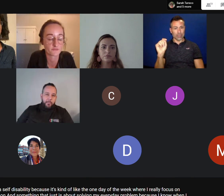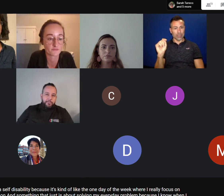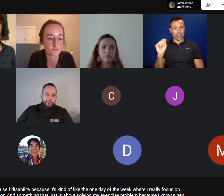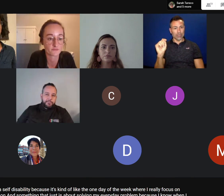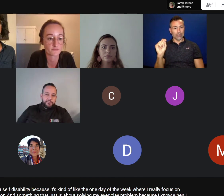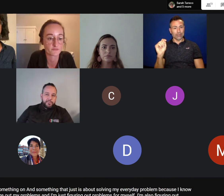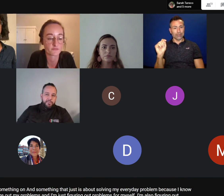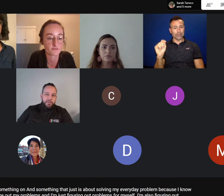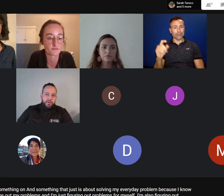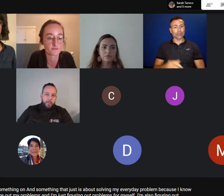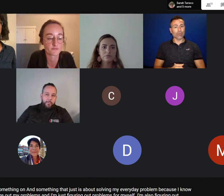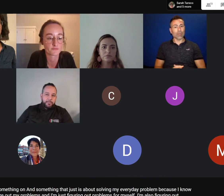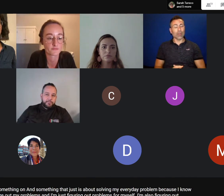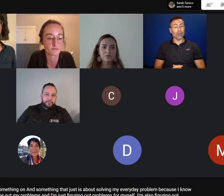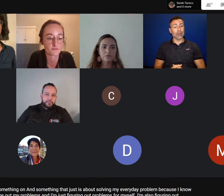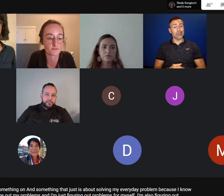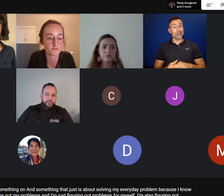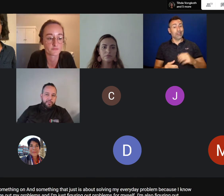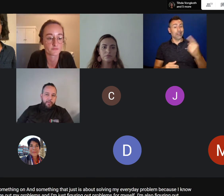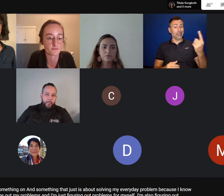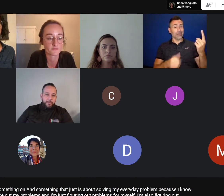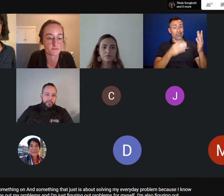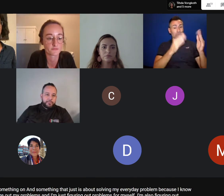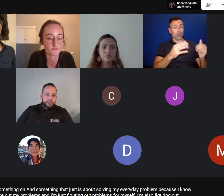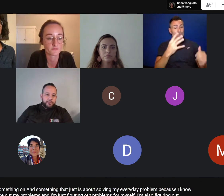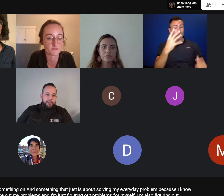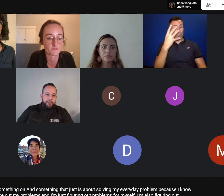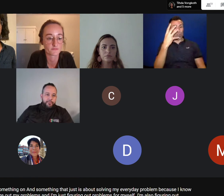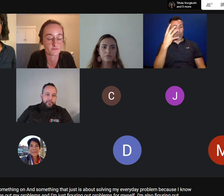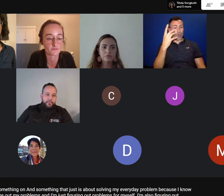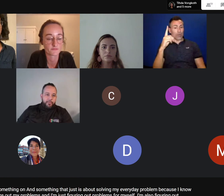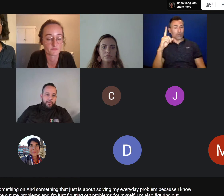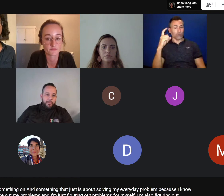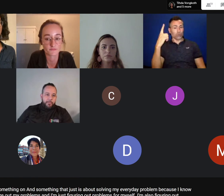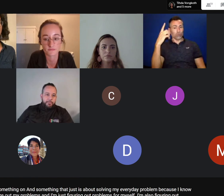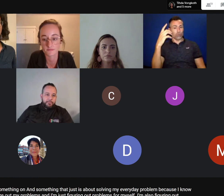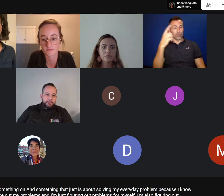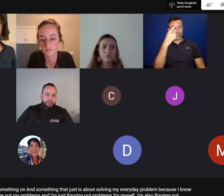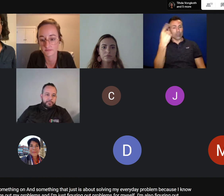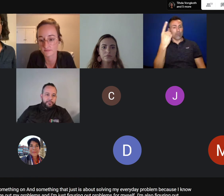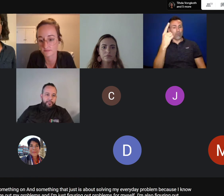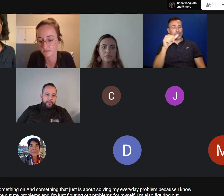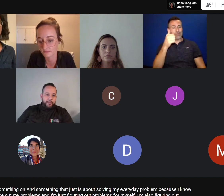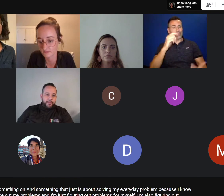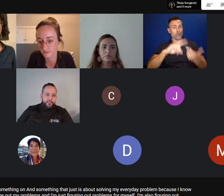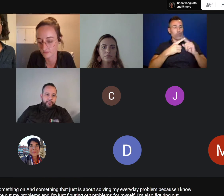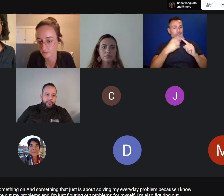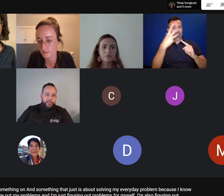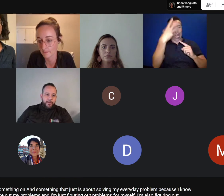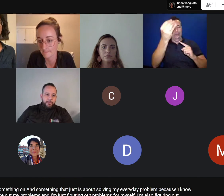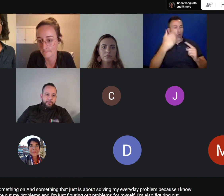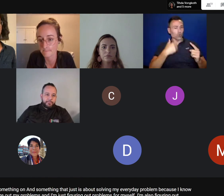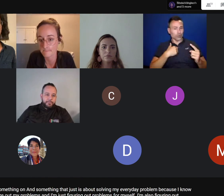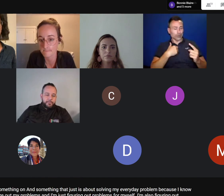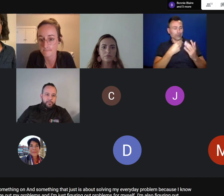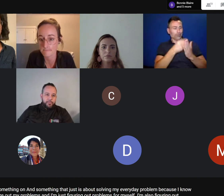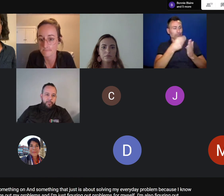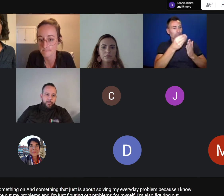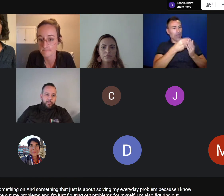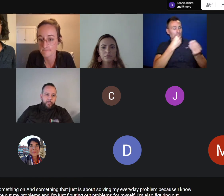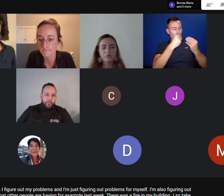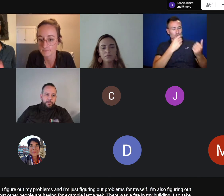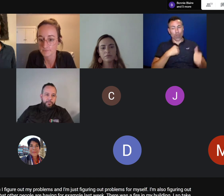supermarket. And the fire is going off in the building. And I'm in the bathroom folding clothes. And then